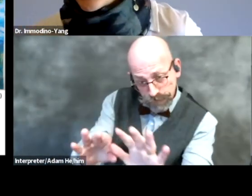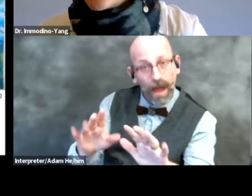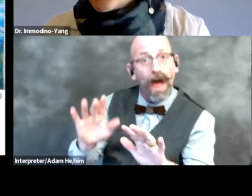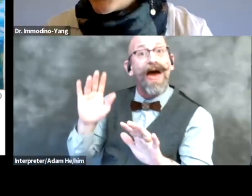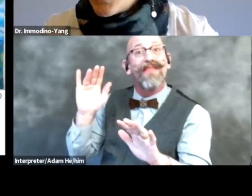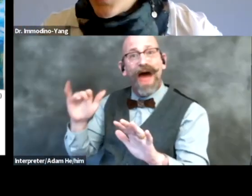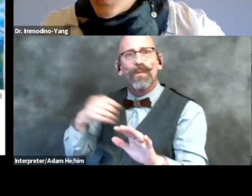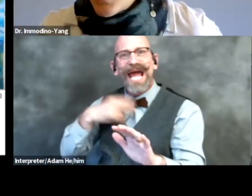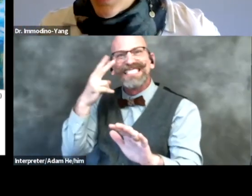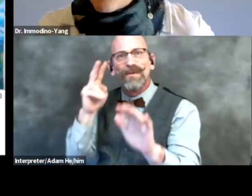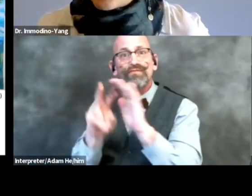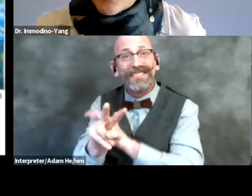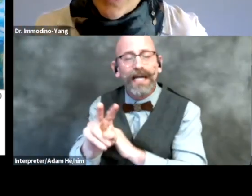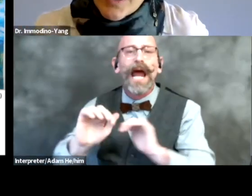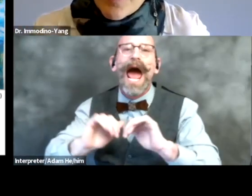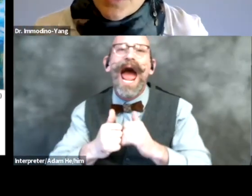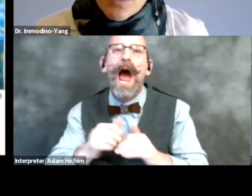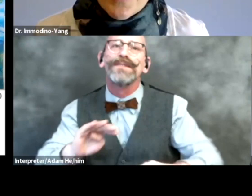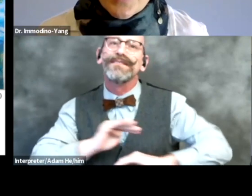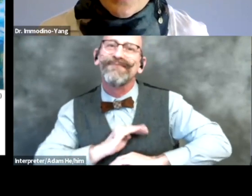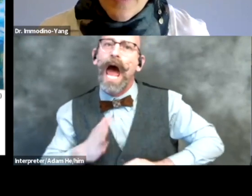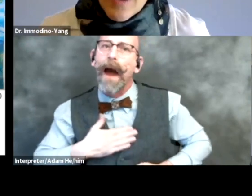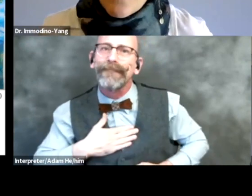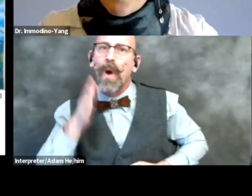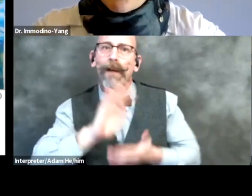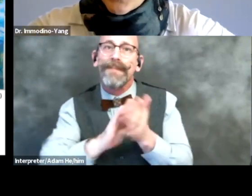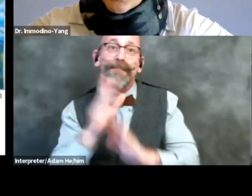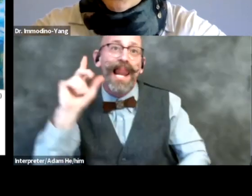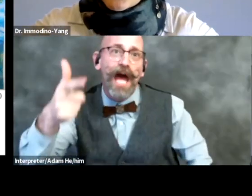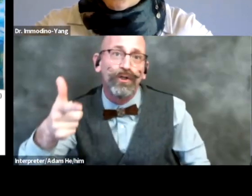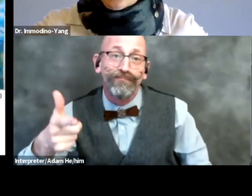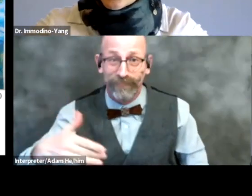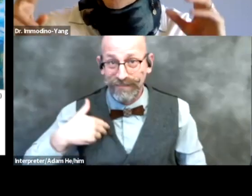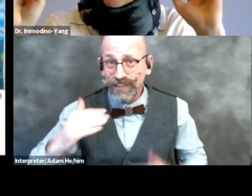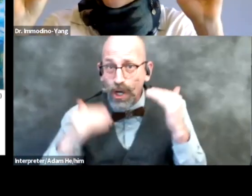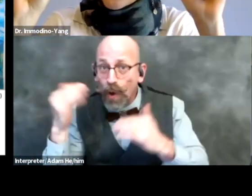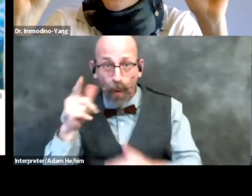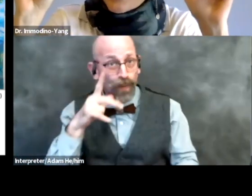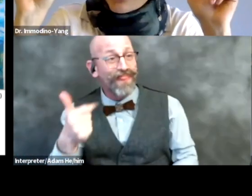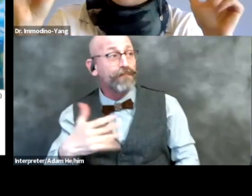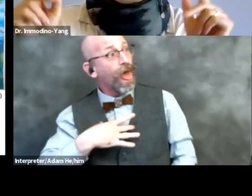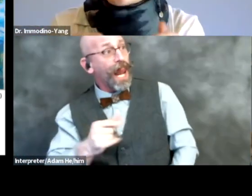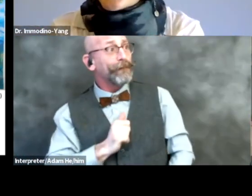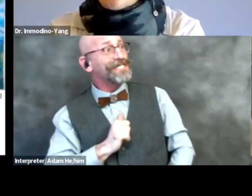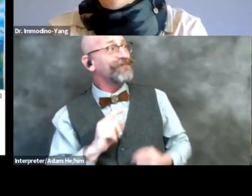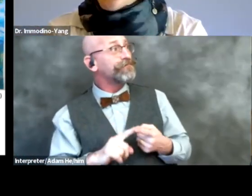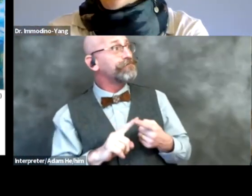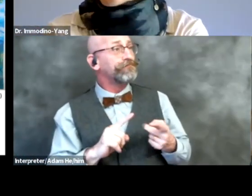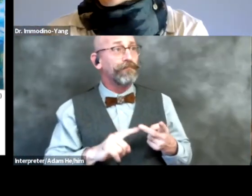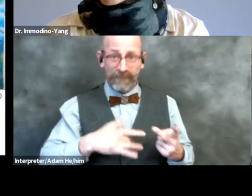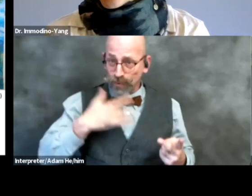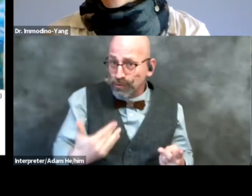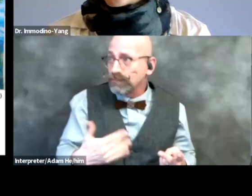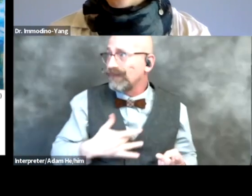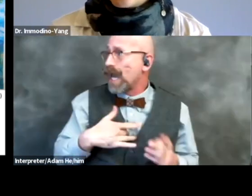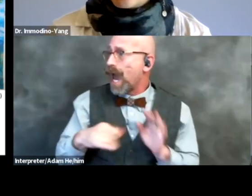are as young adults, how much they like themselves, how much identity achievement